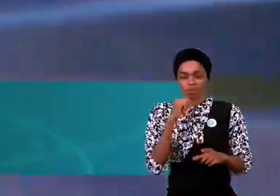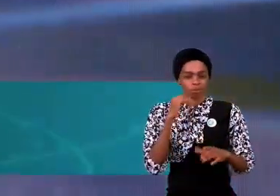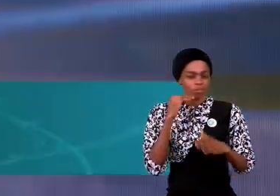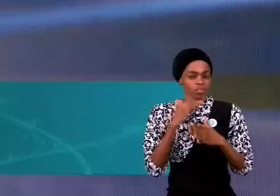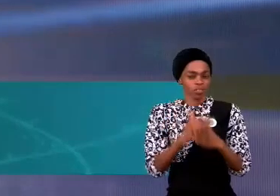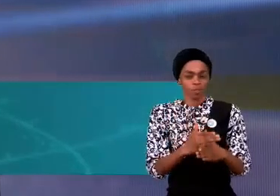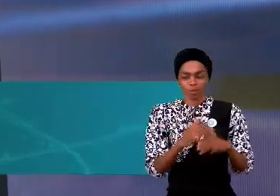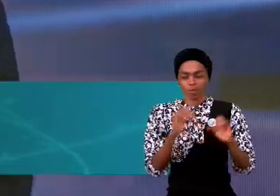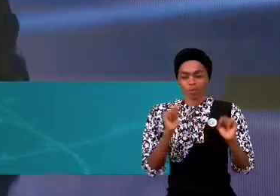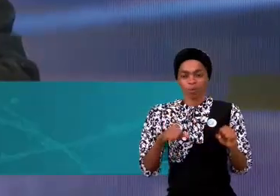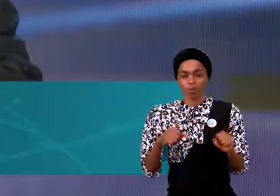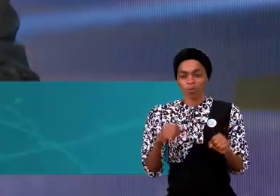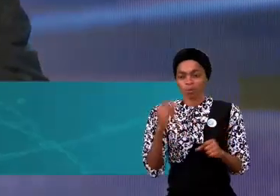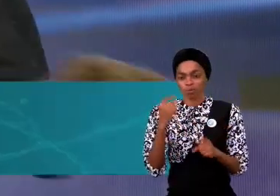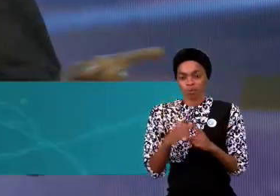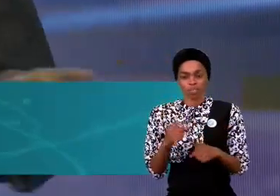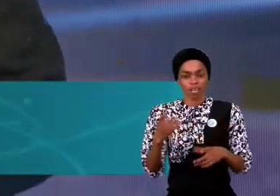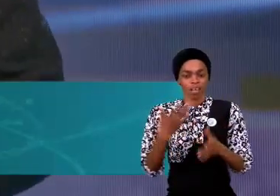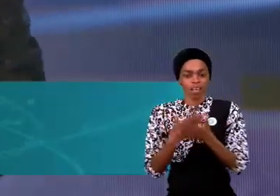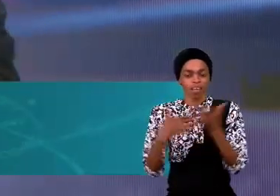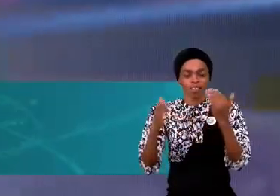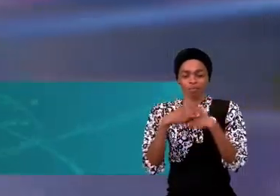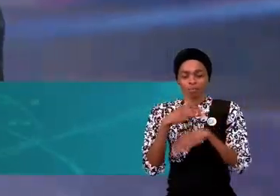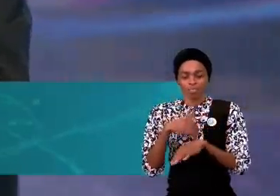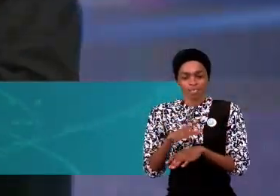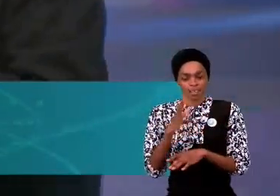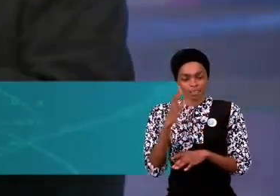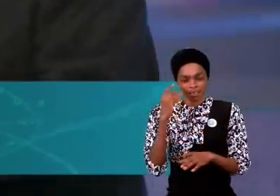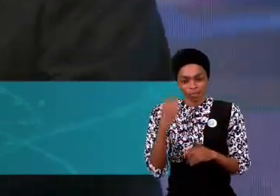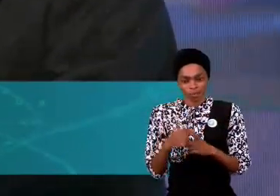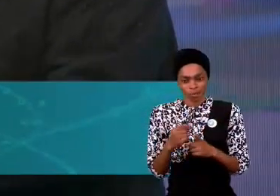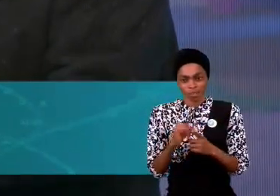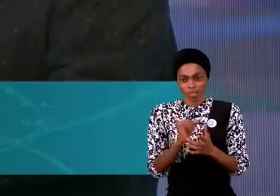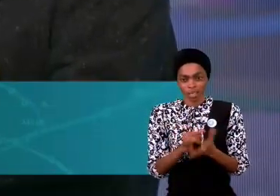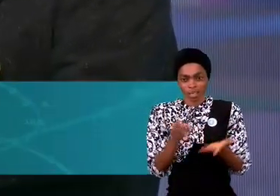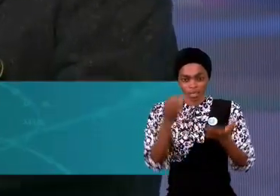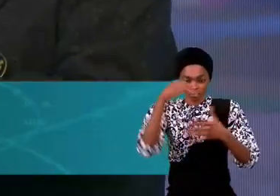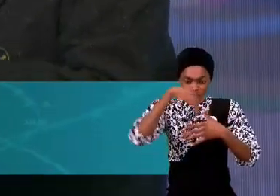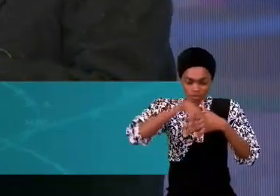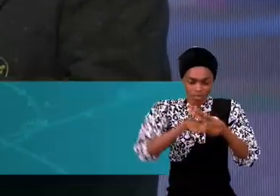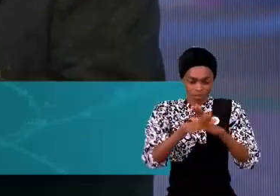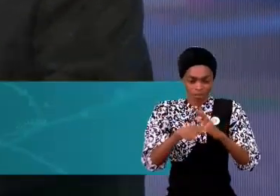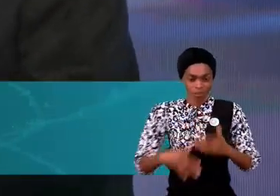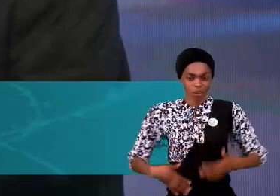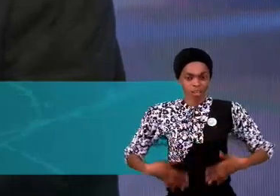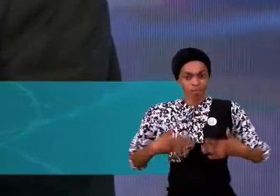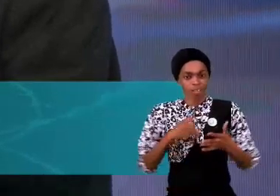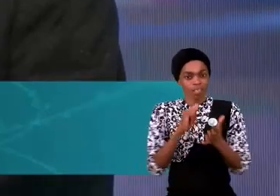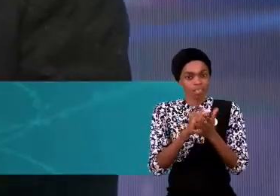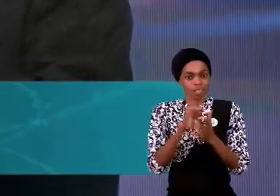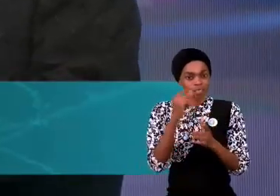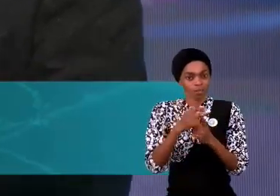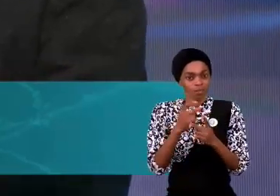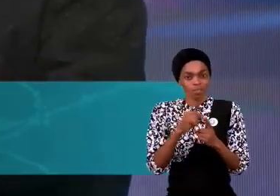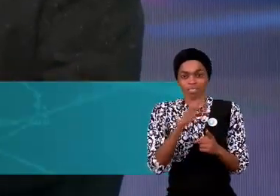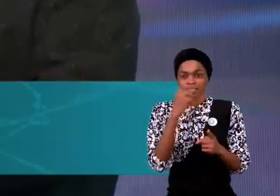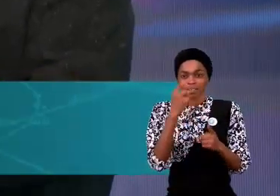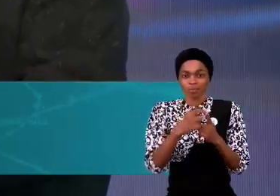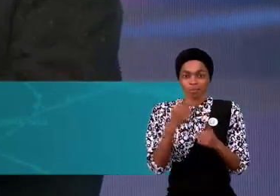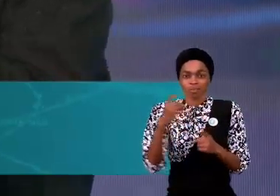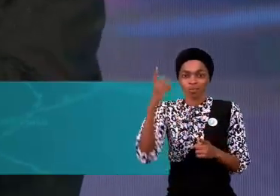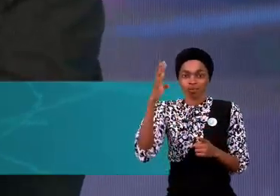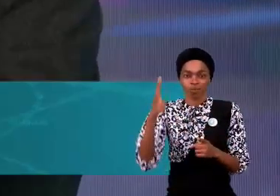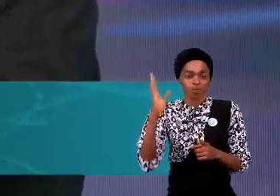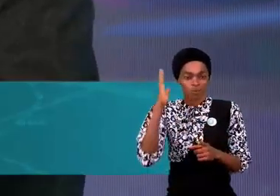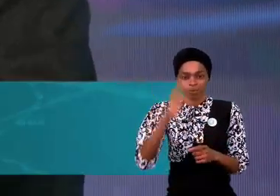the word of God, will never fail. It will accomplish whatever God has